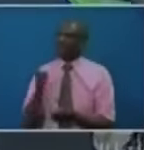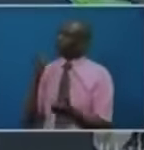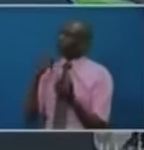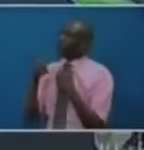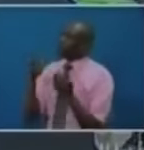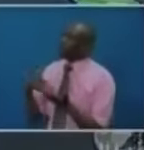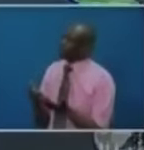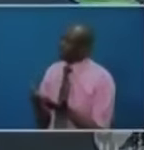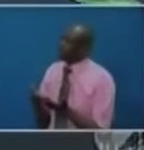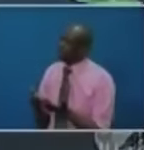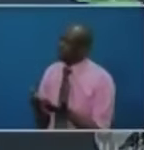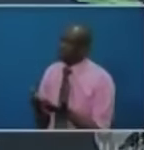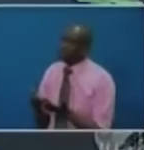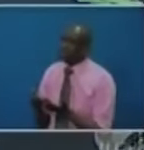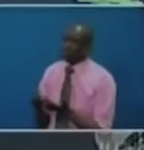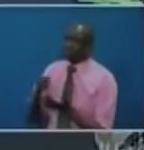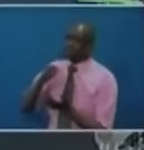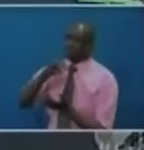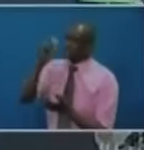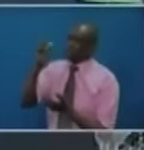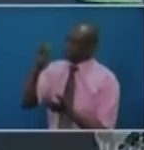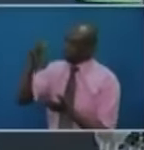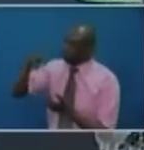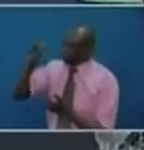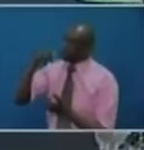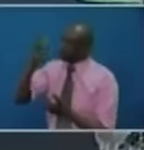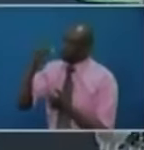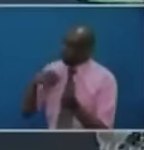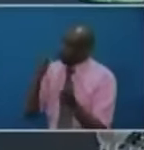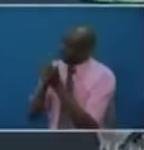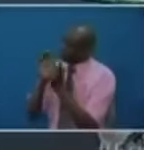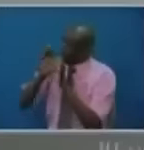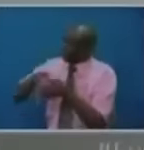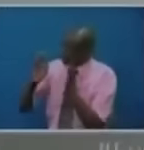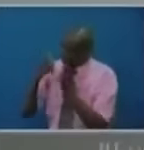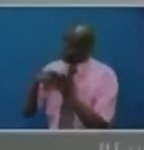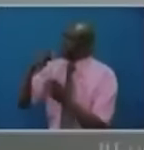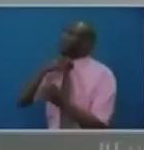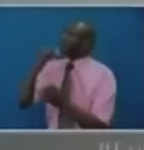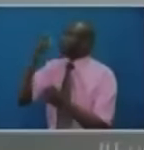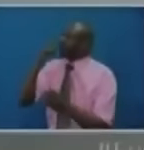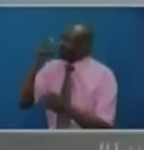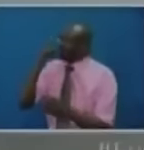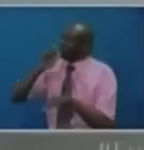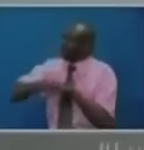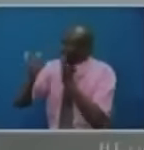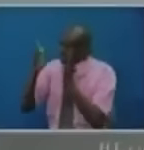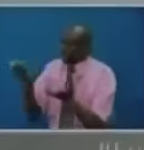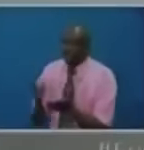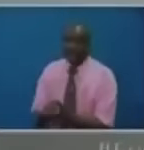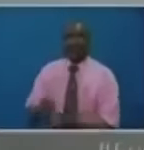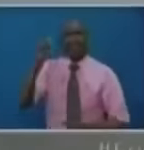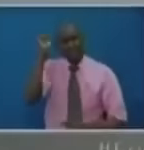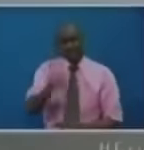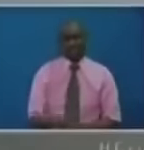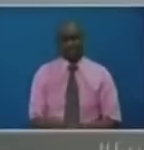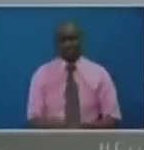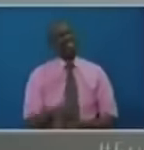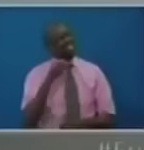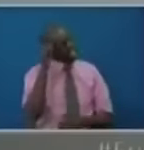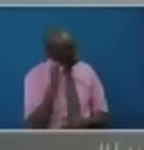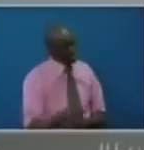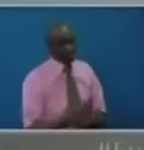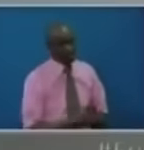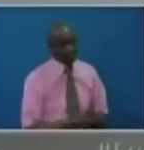about just being you, do people meet you on the streets and they expect you to crack a joke and make them laugh? Yeah. And this is a problem I have.